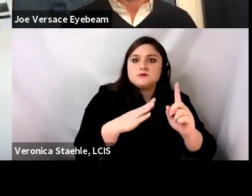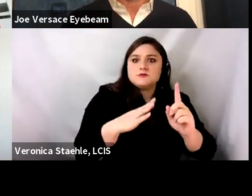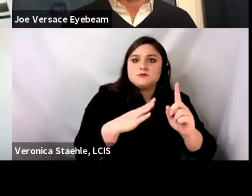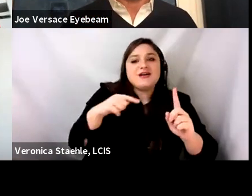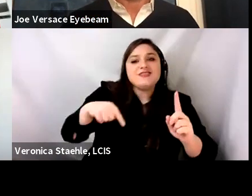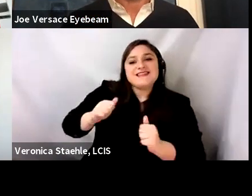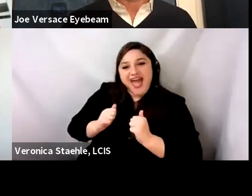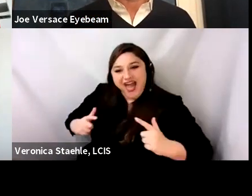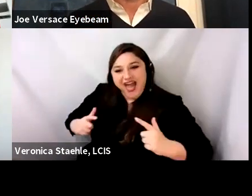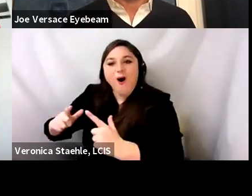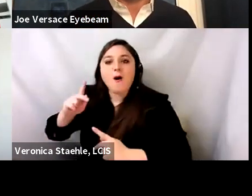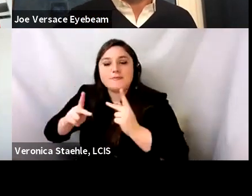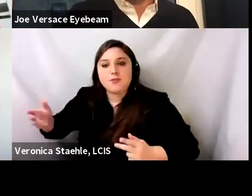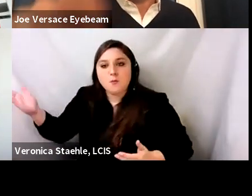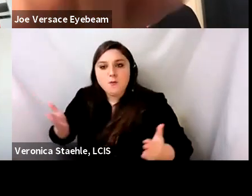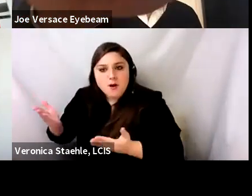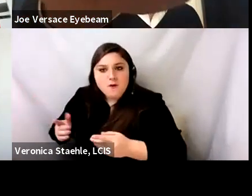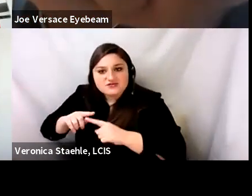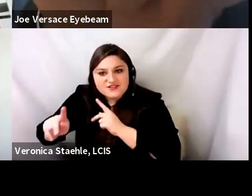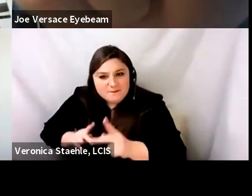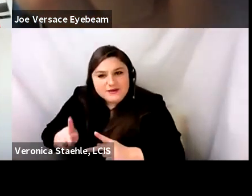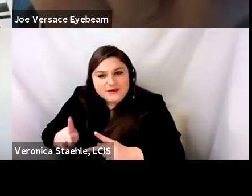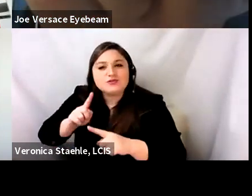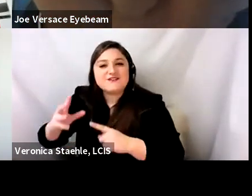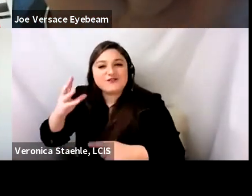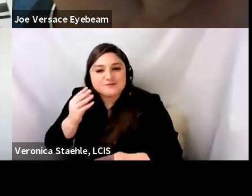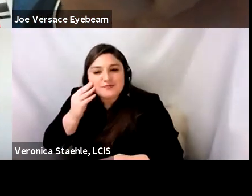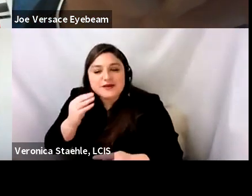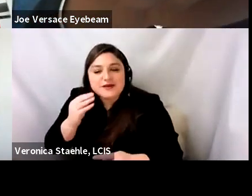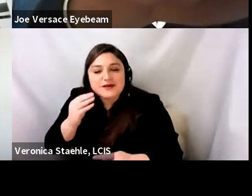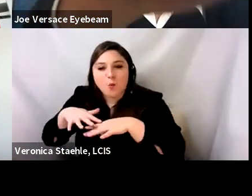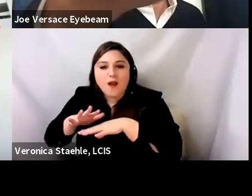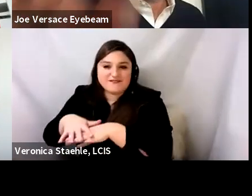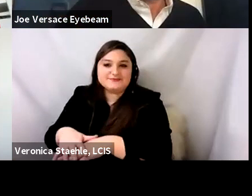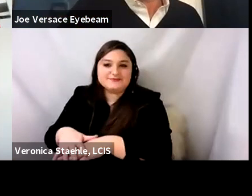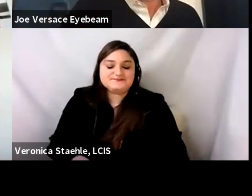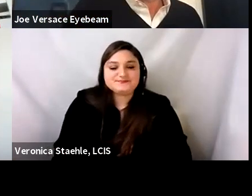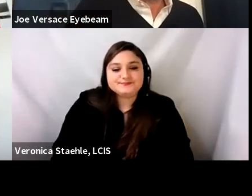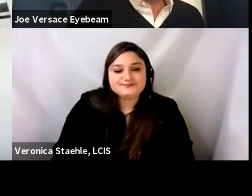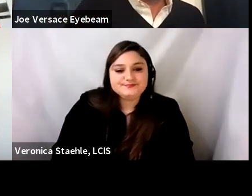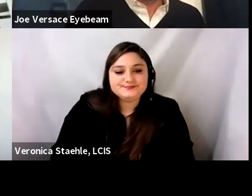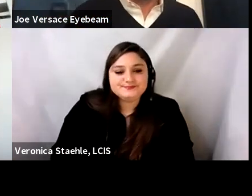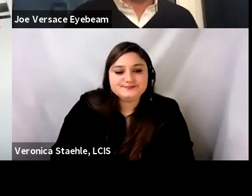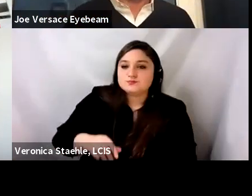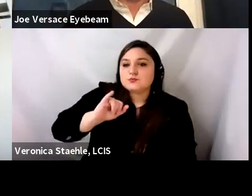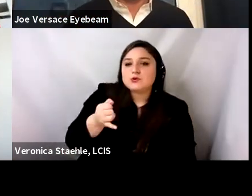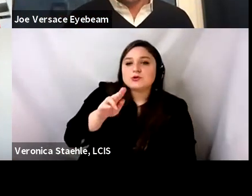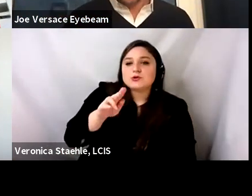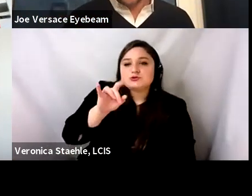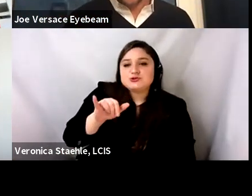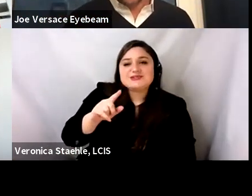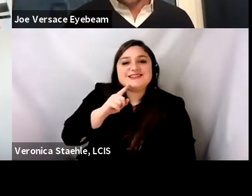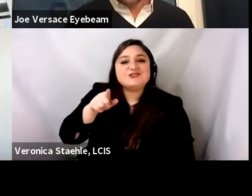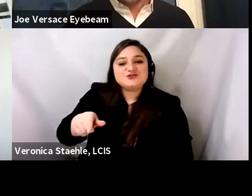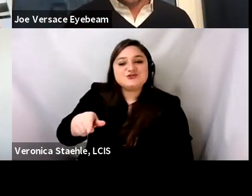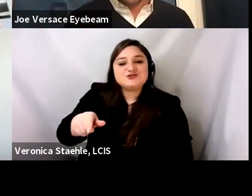So Mark, can you talk about that from El Puente? And then you had the added level that you were going through a founder transition, which is also